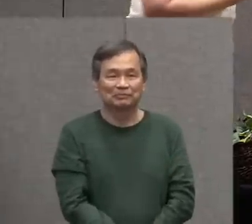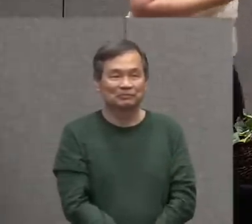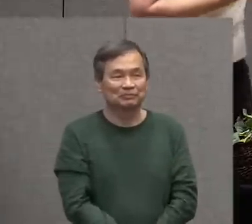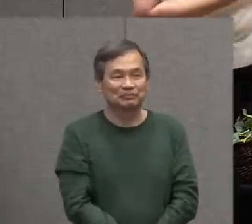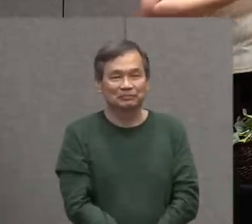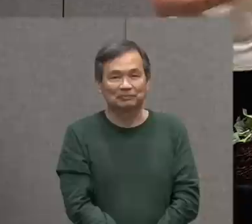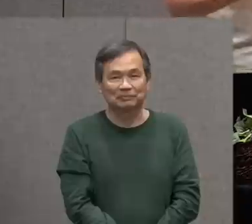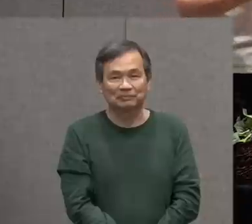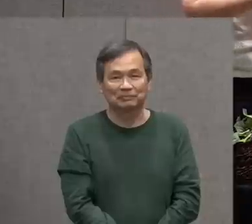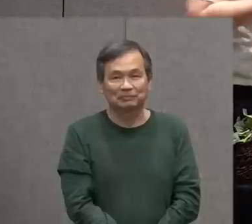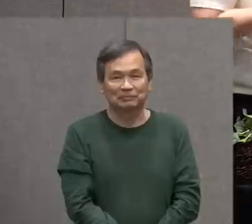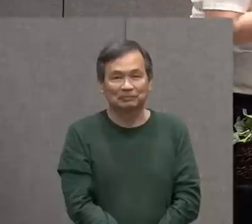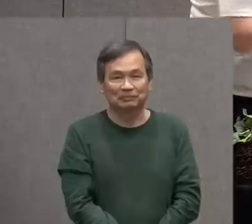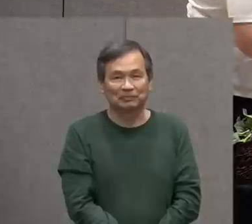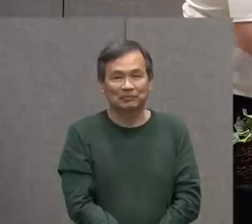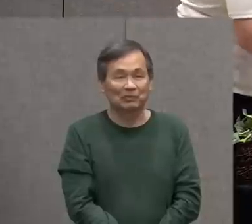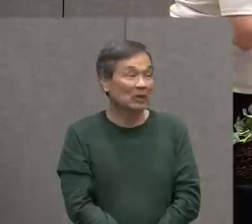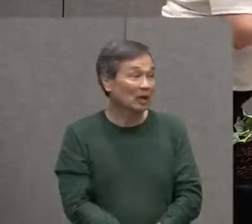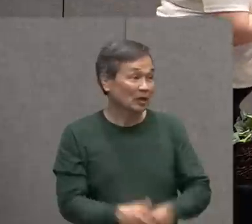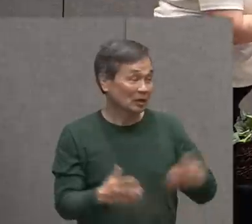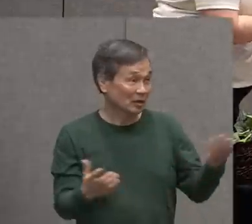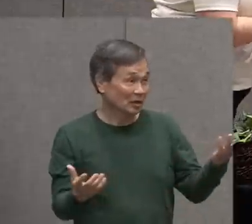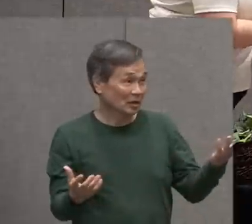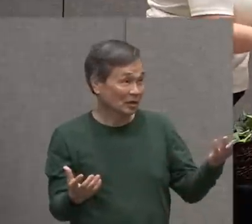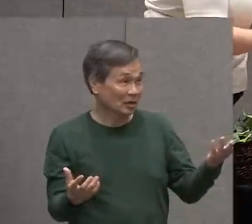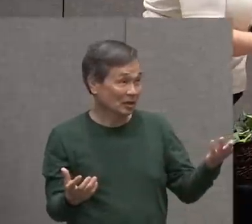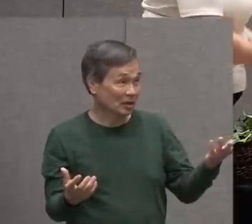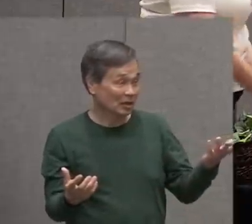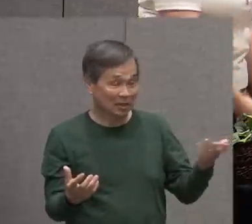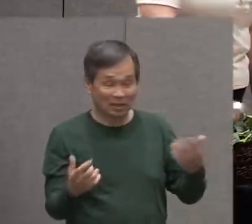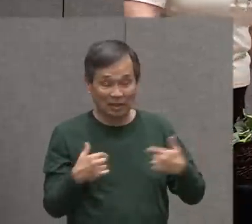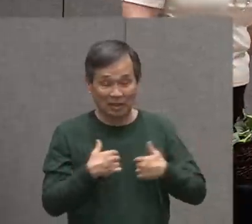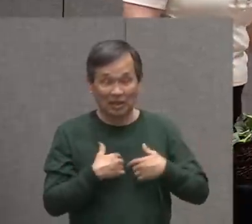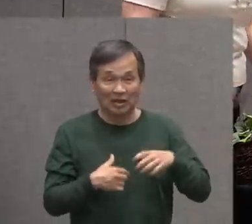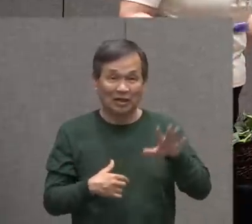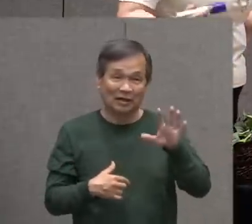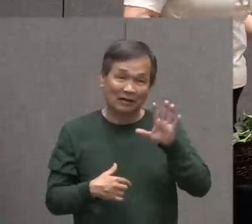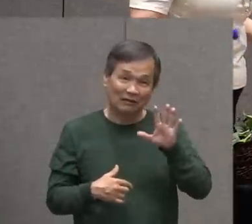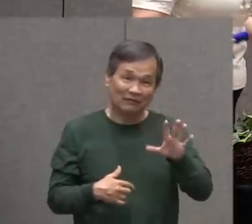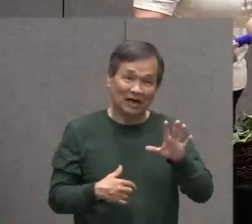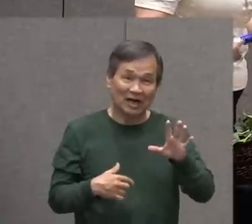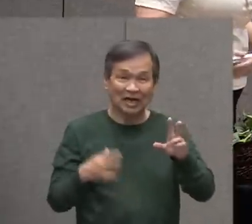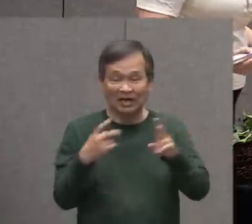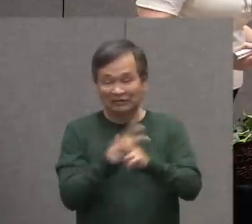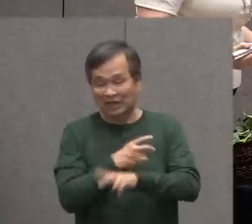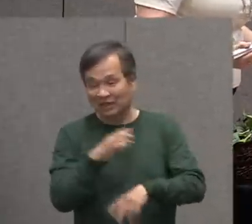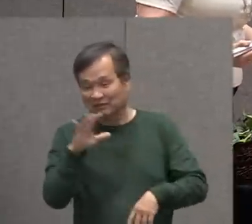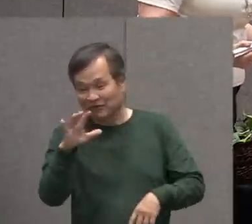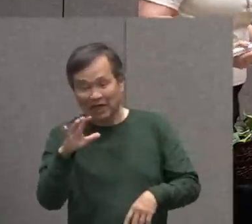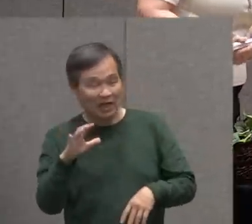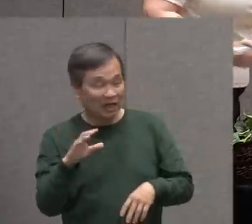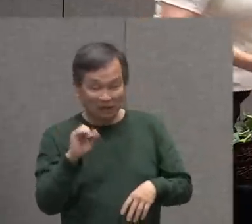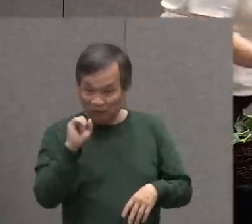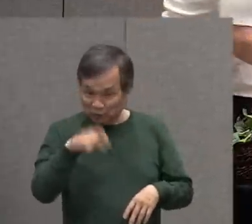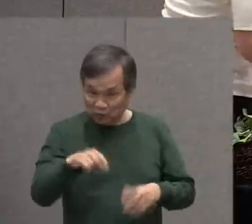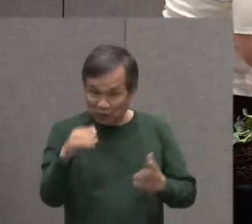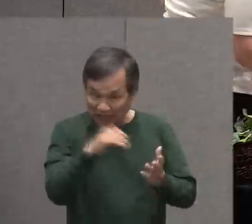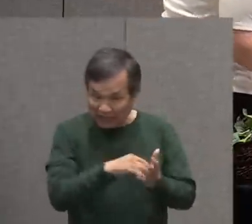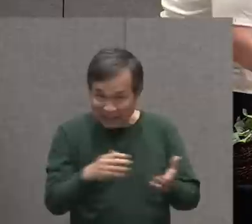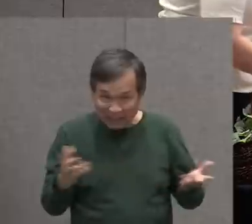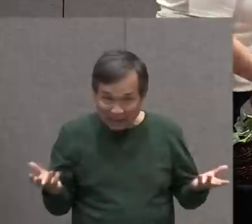these on there. You are not going to believe what I rolled. Did you roll a 6? 5 times another square 5. Number? Another square number.